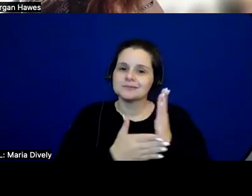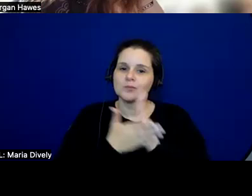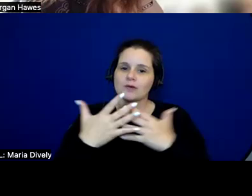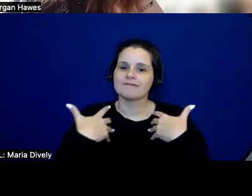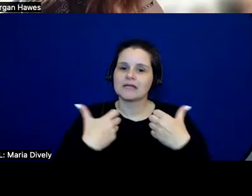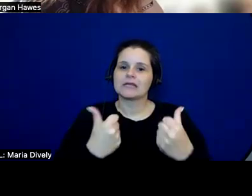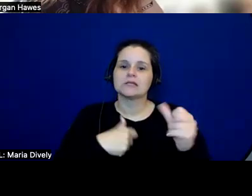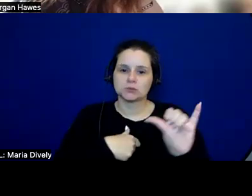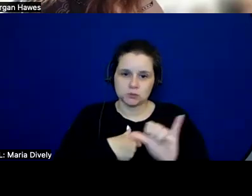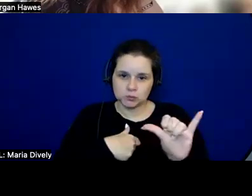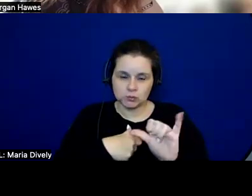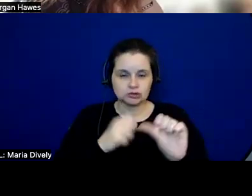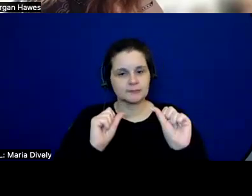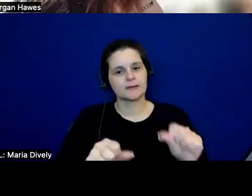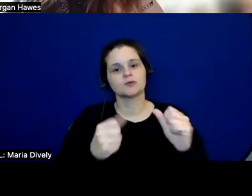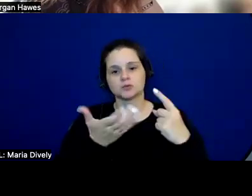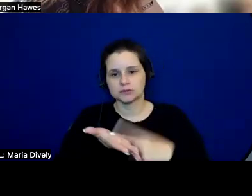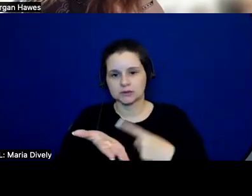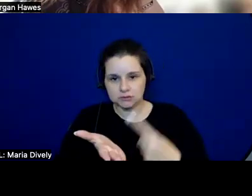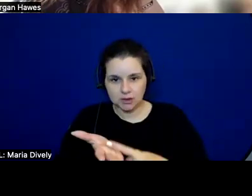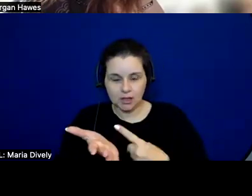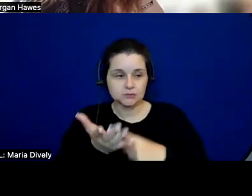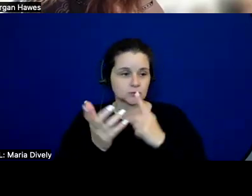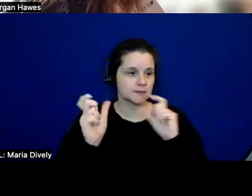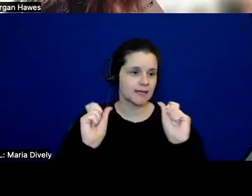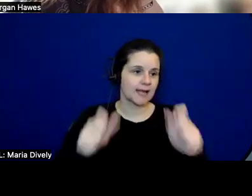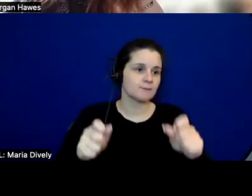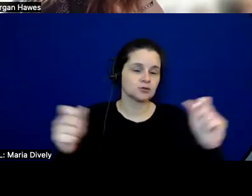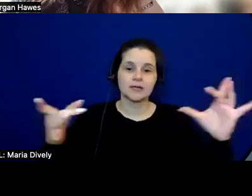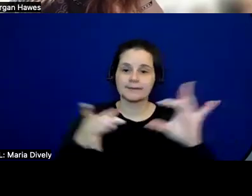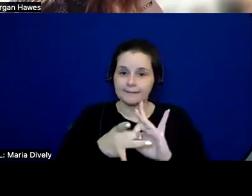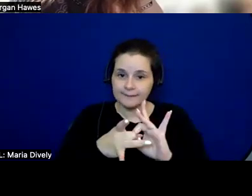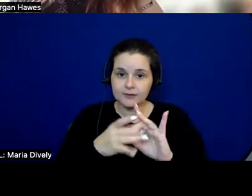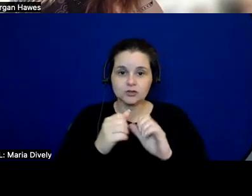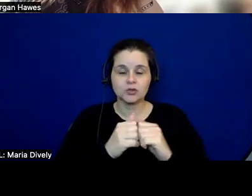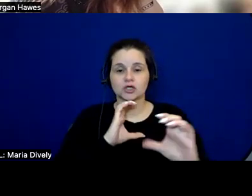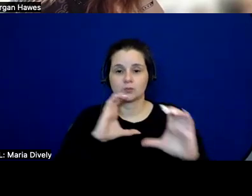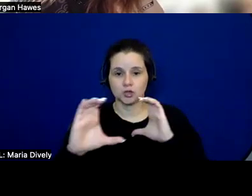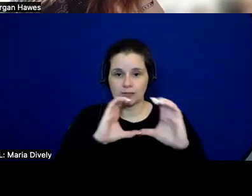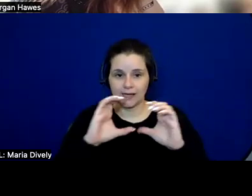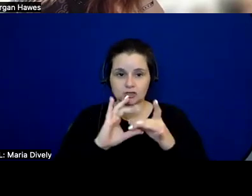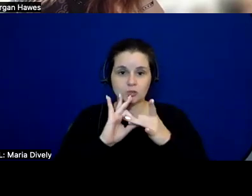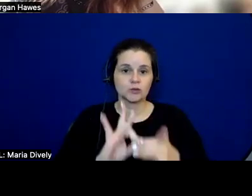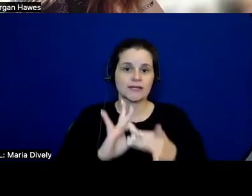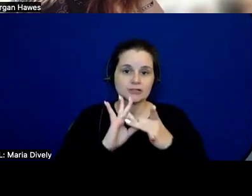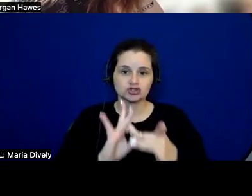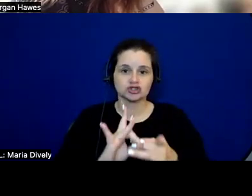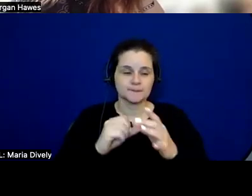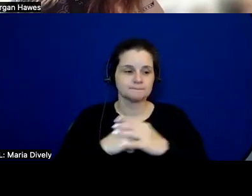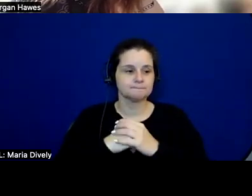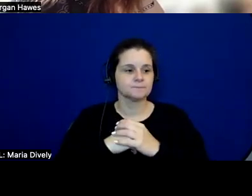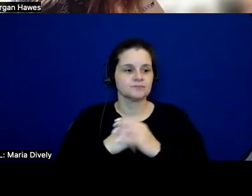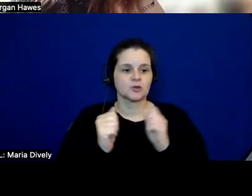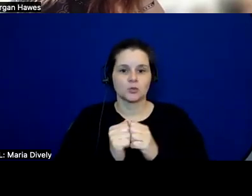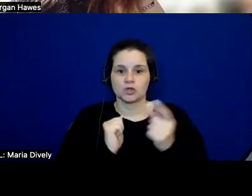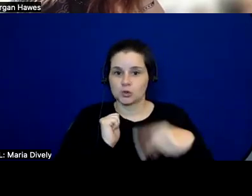well. To be able to talk, to be able to be in connection and communication and relationship with you